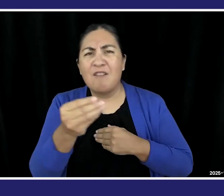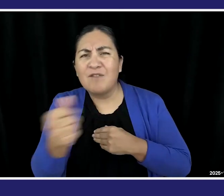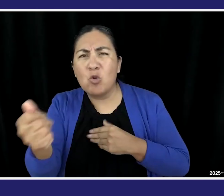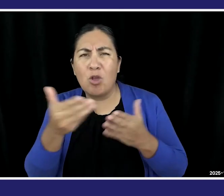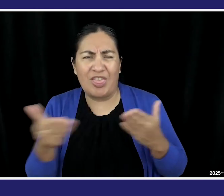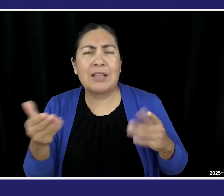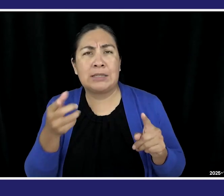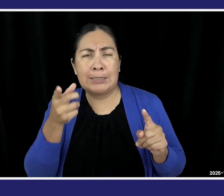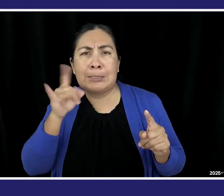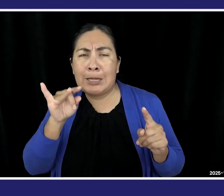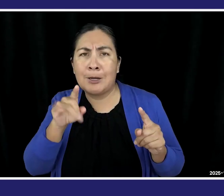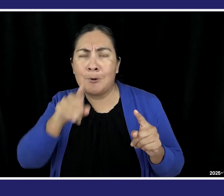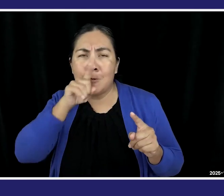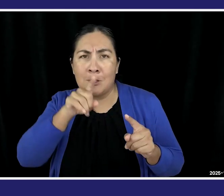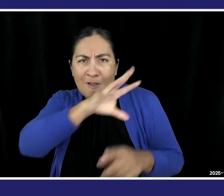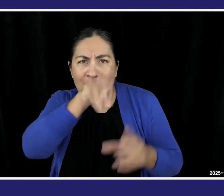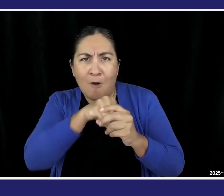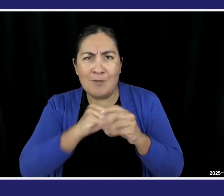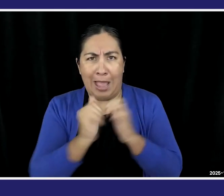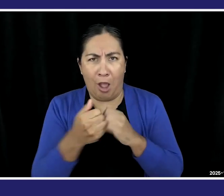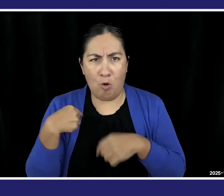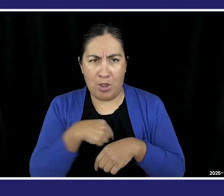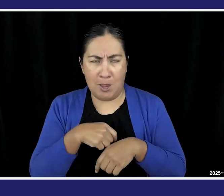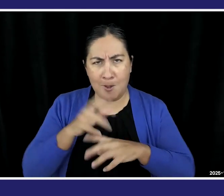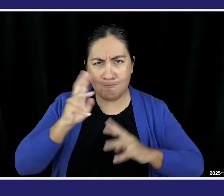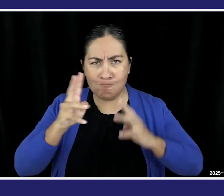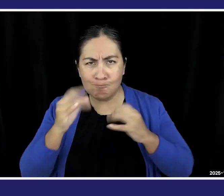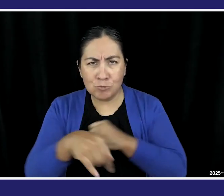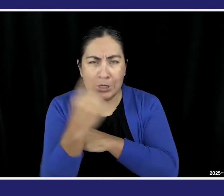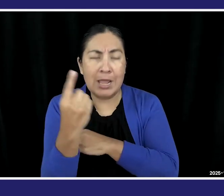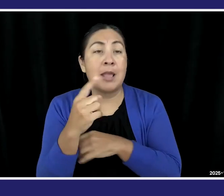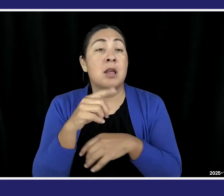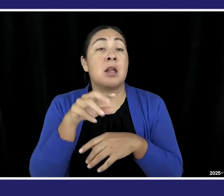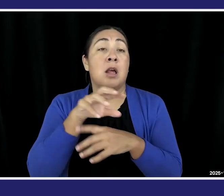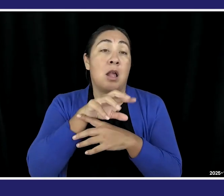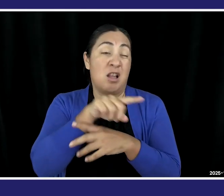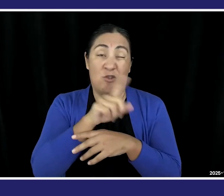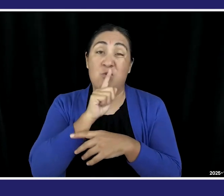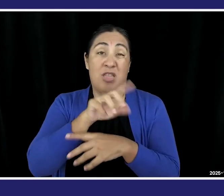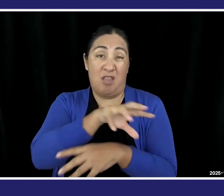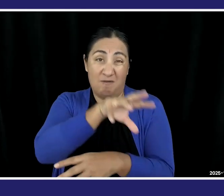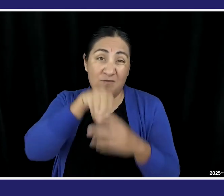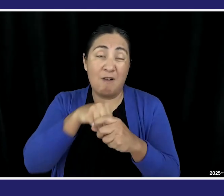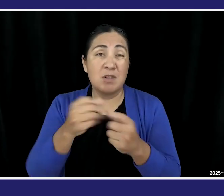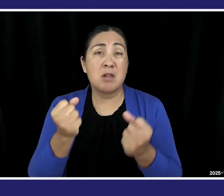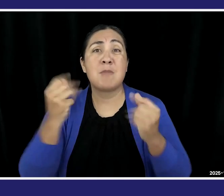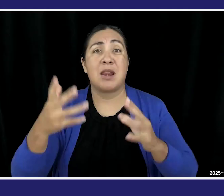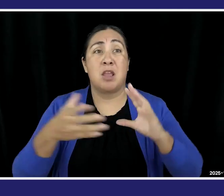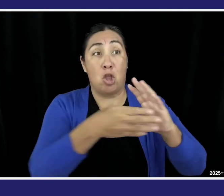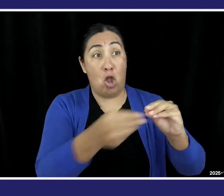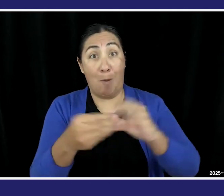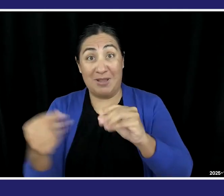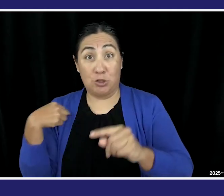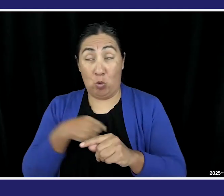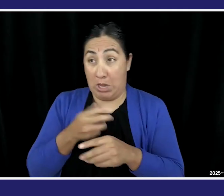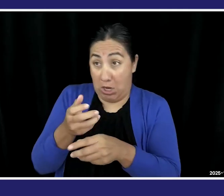went into how we are crafting it today. It integrates a lot of the comments that we received when we